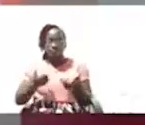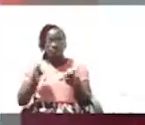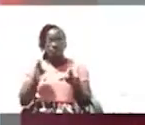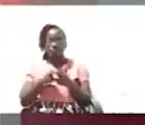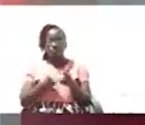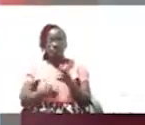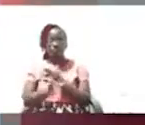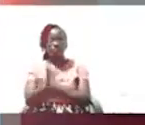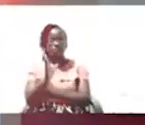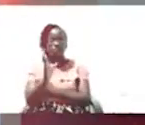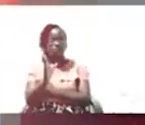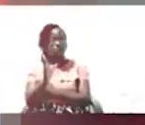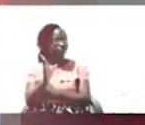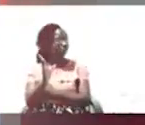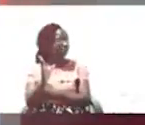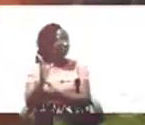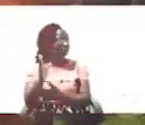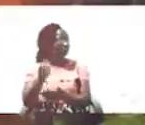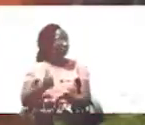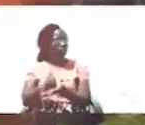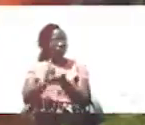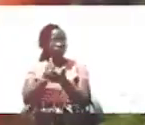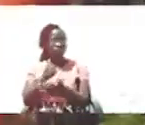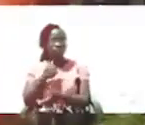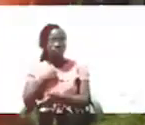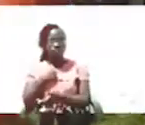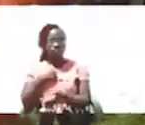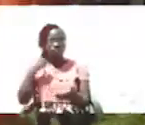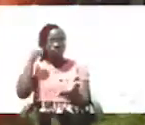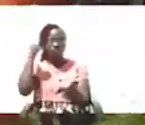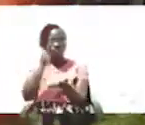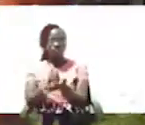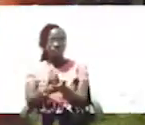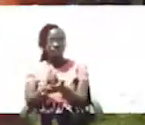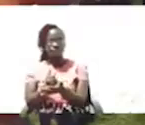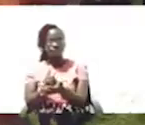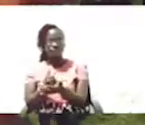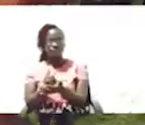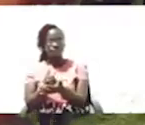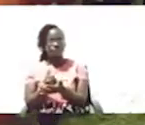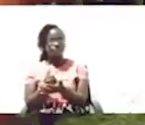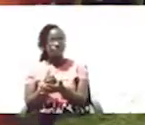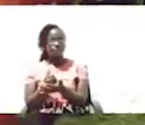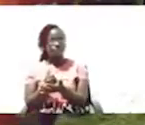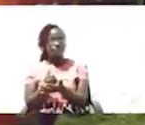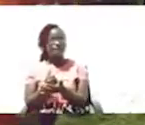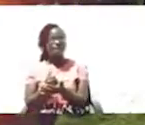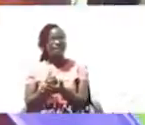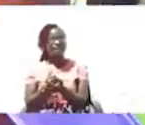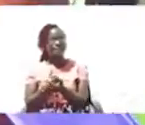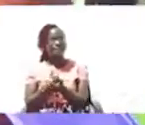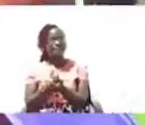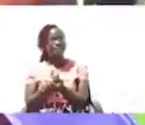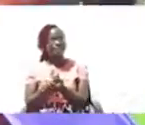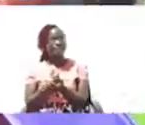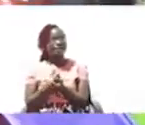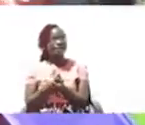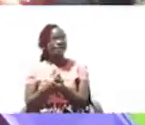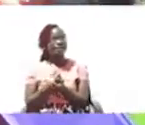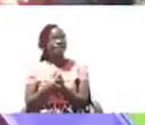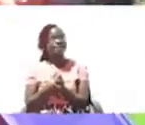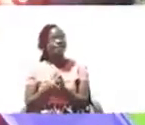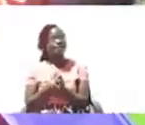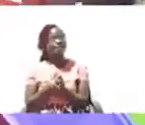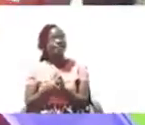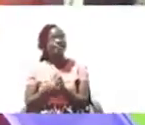Auntifu nina anti muka emen kasi ngu omswe. Amen. Yansan kaba konka huwe. Amen. Enye